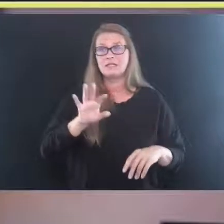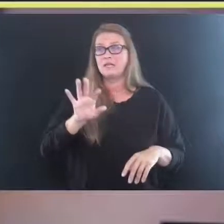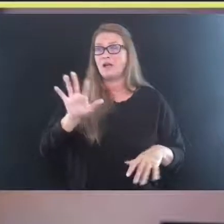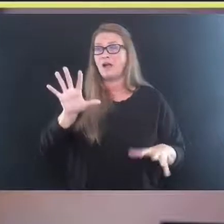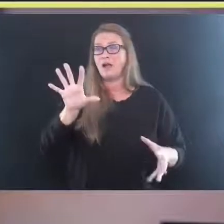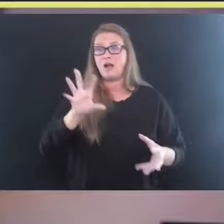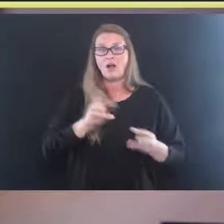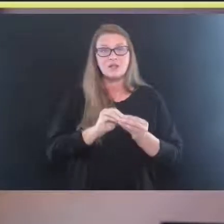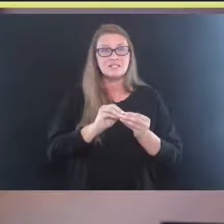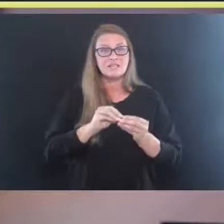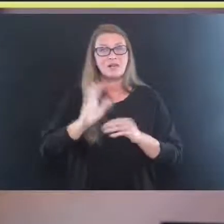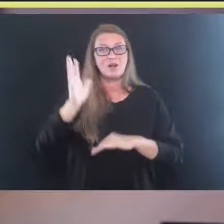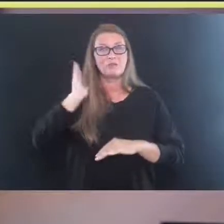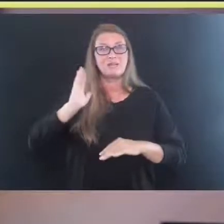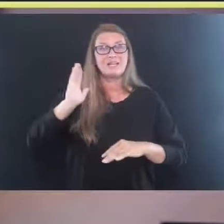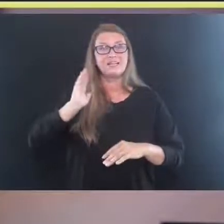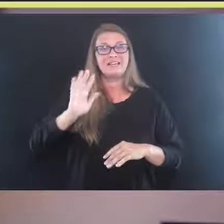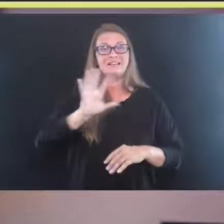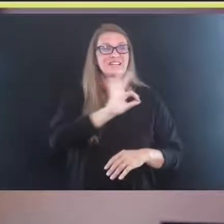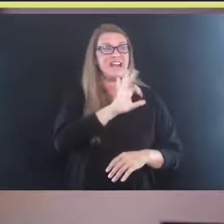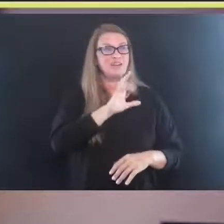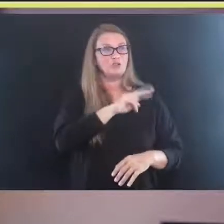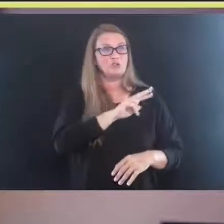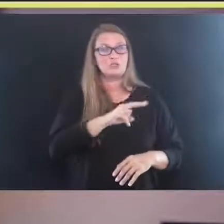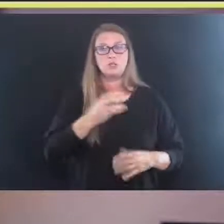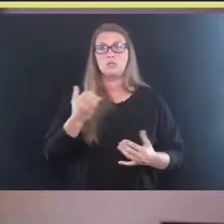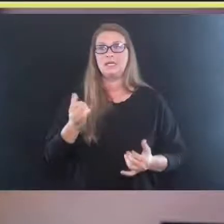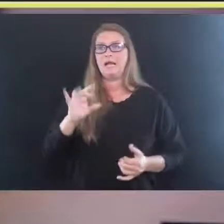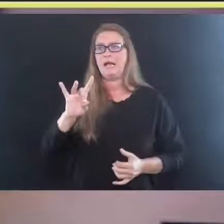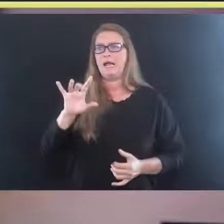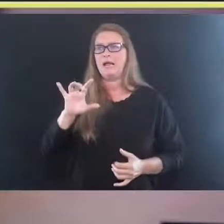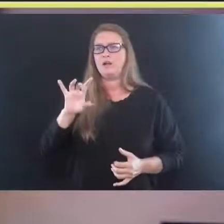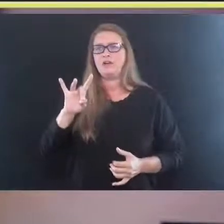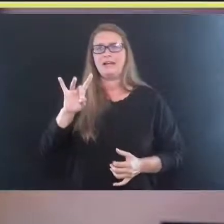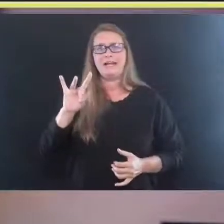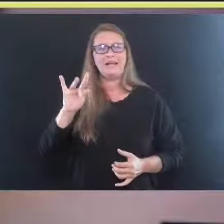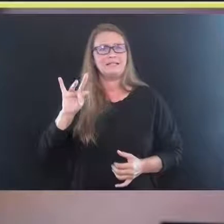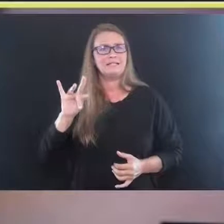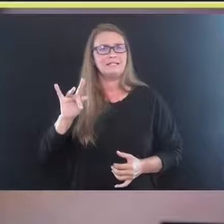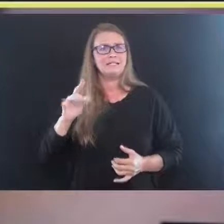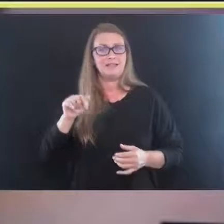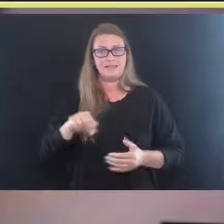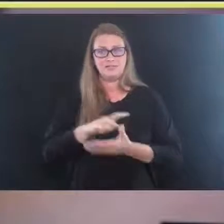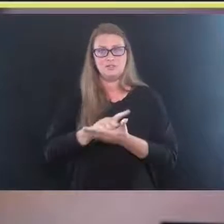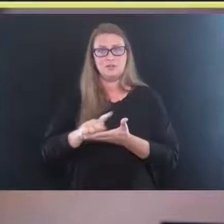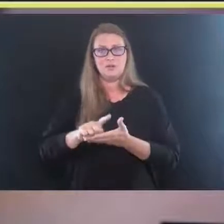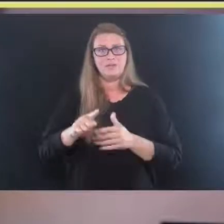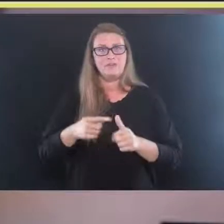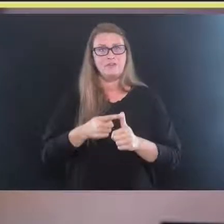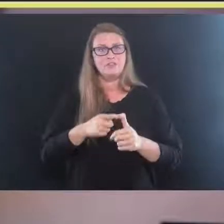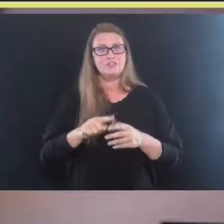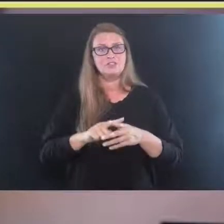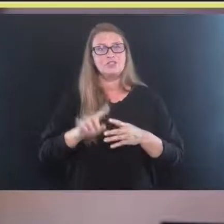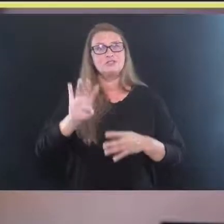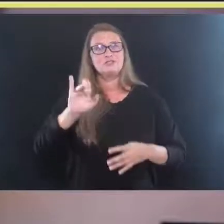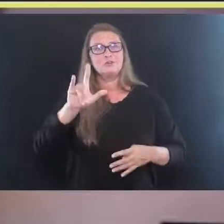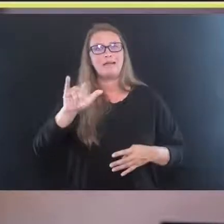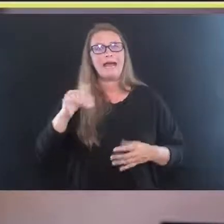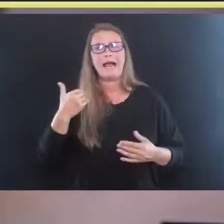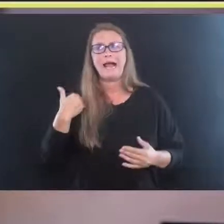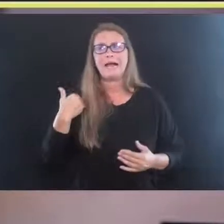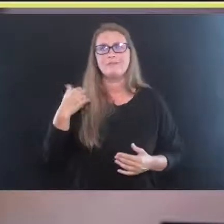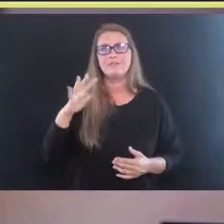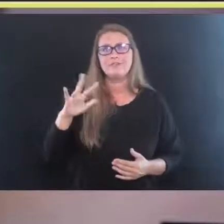hospitals, our previous high 818. And as recently as the first week in July, we had 52 people